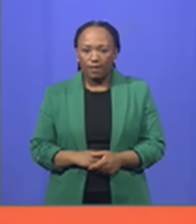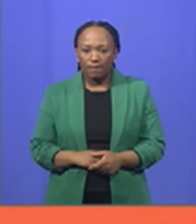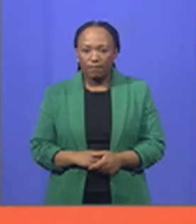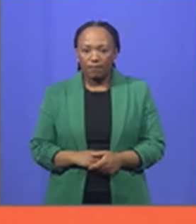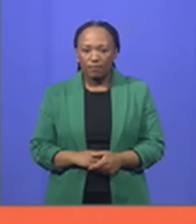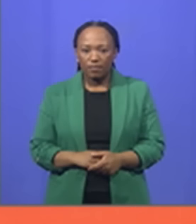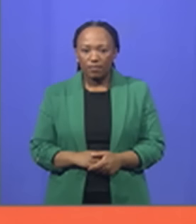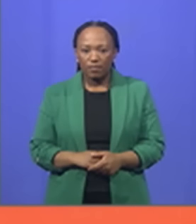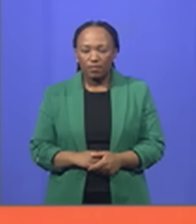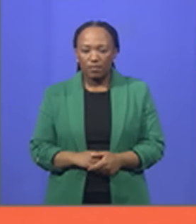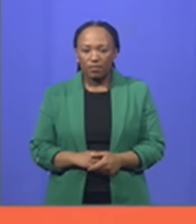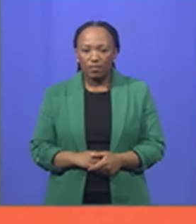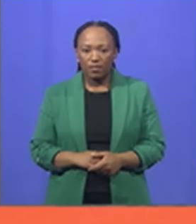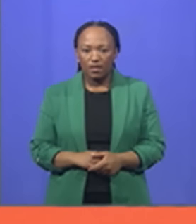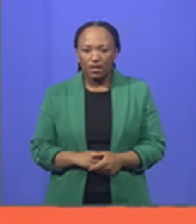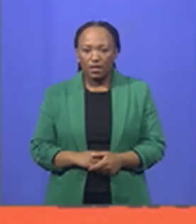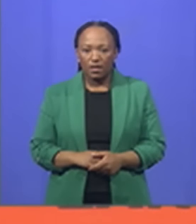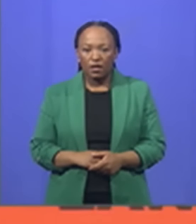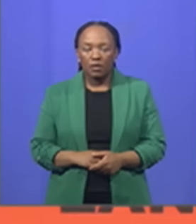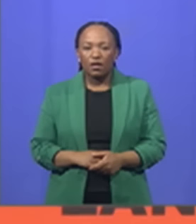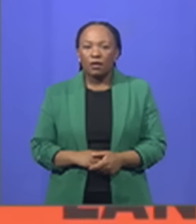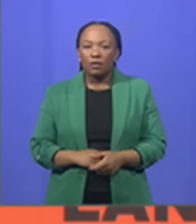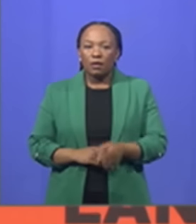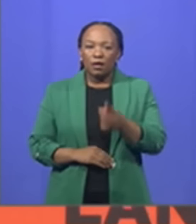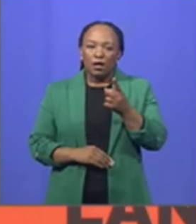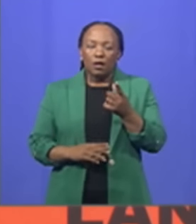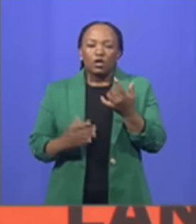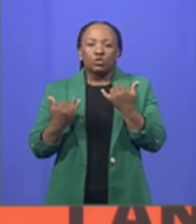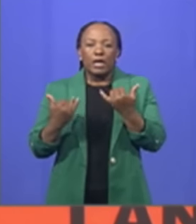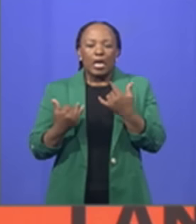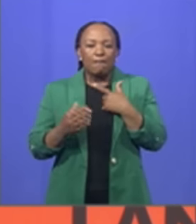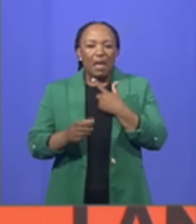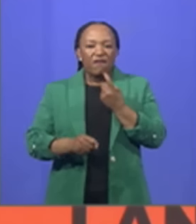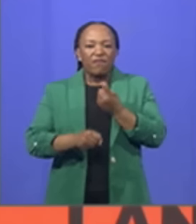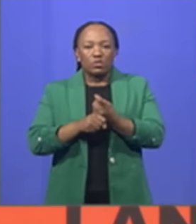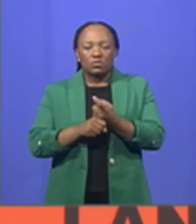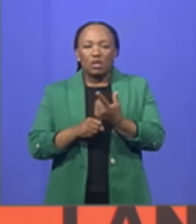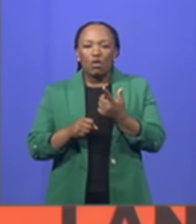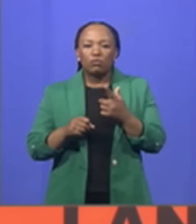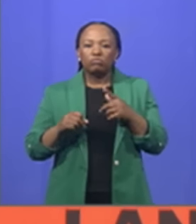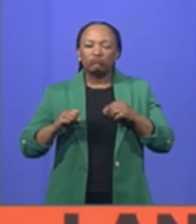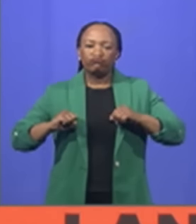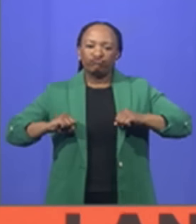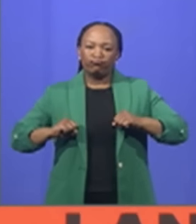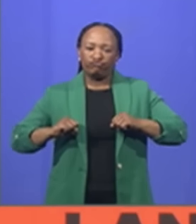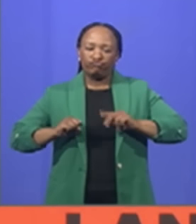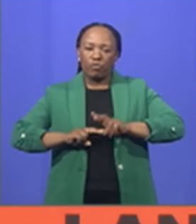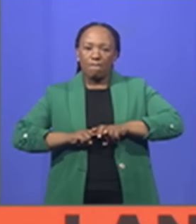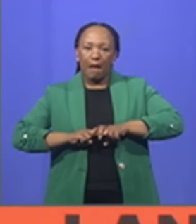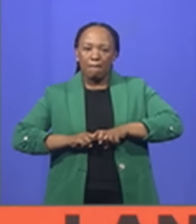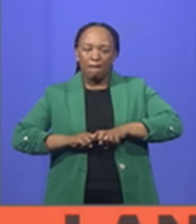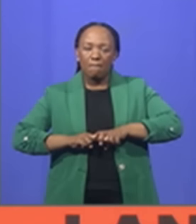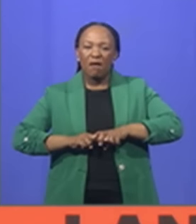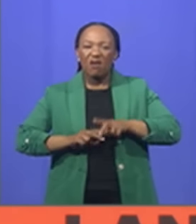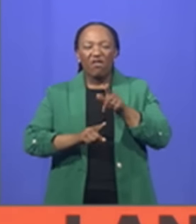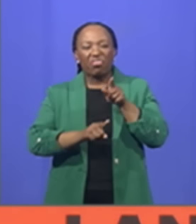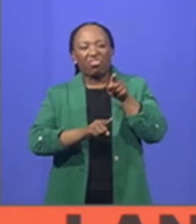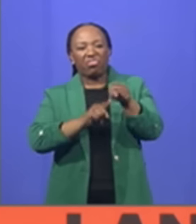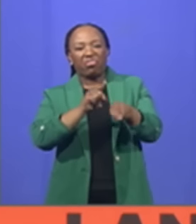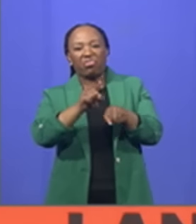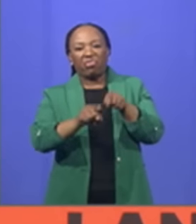Today, I refuse to remain an armchair critic, a keyboard warrior. I have